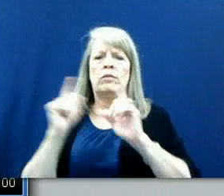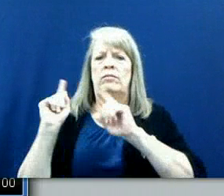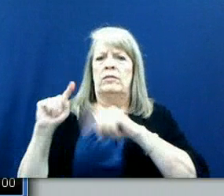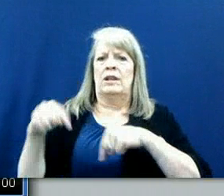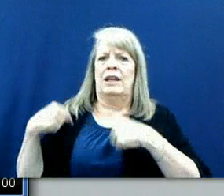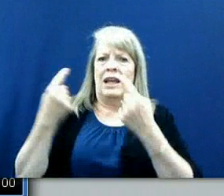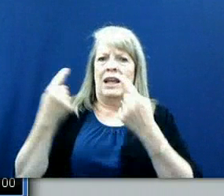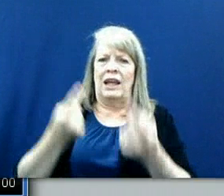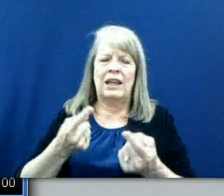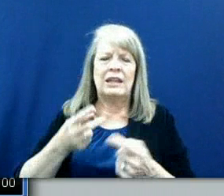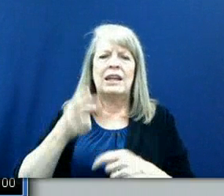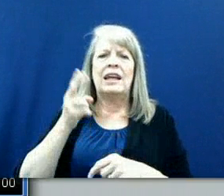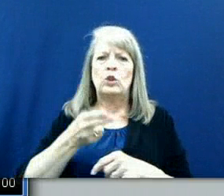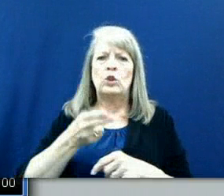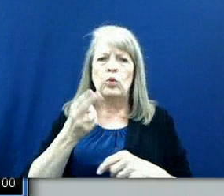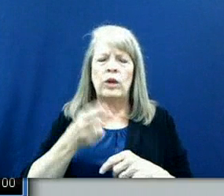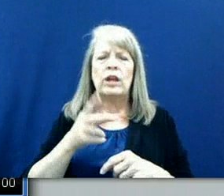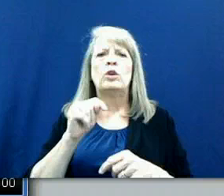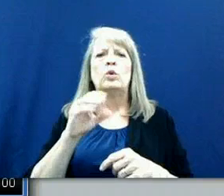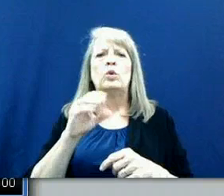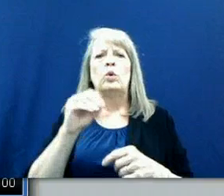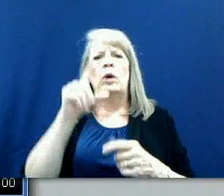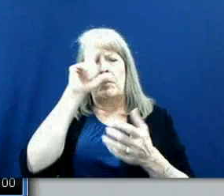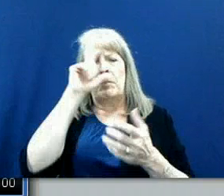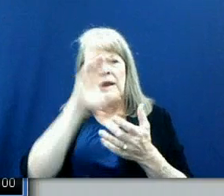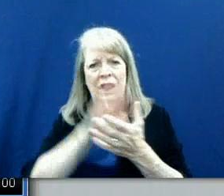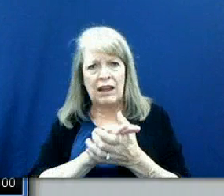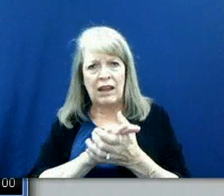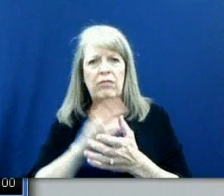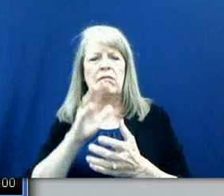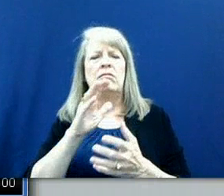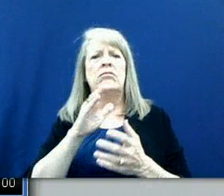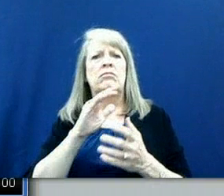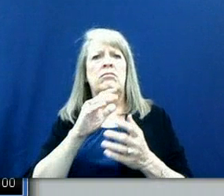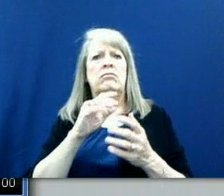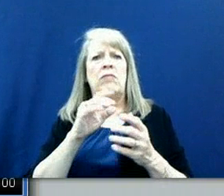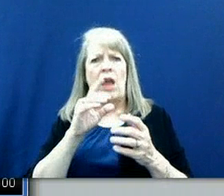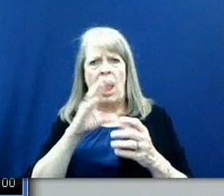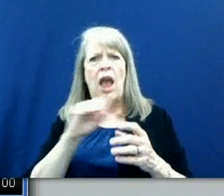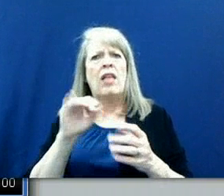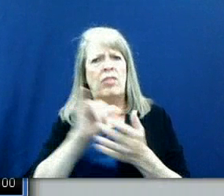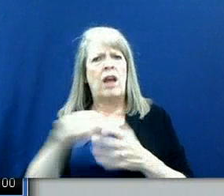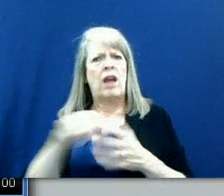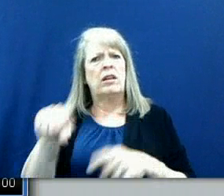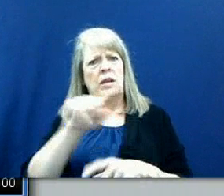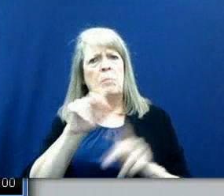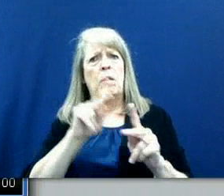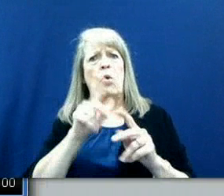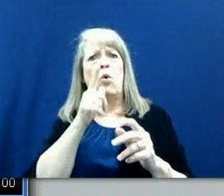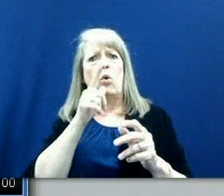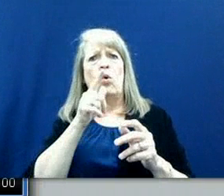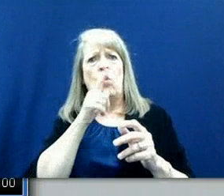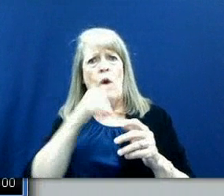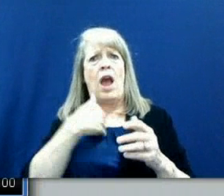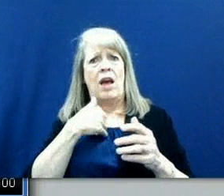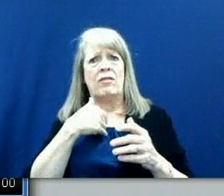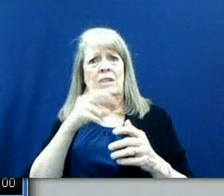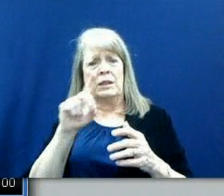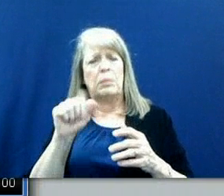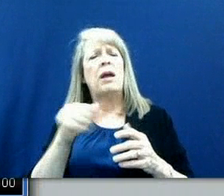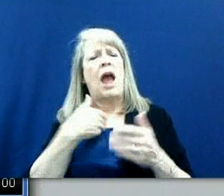in and advocacy for the rights of people with disabilities.